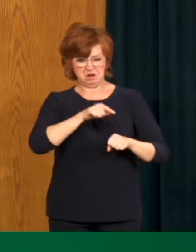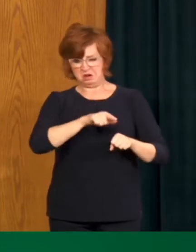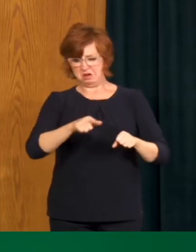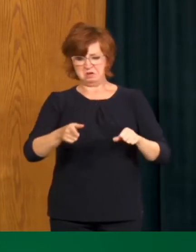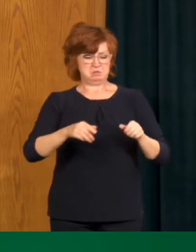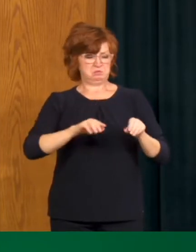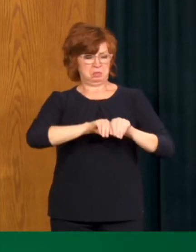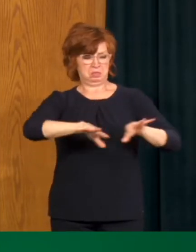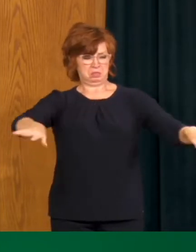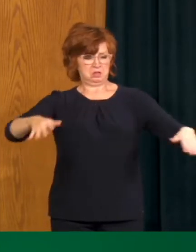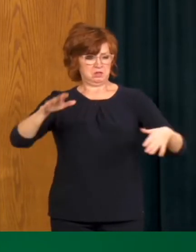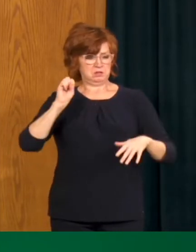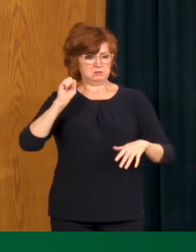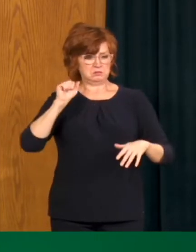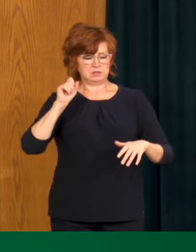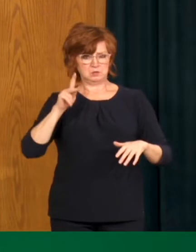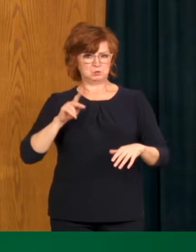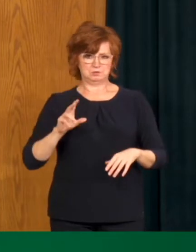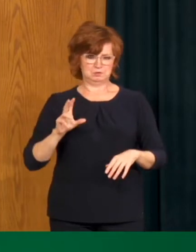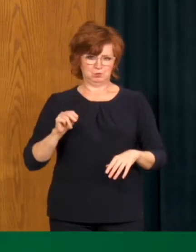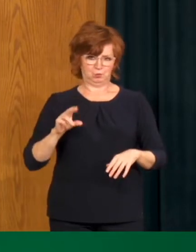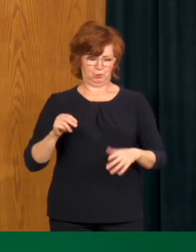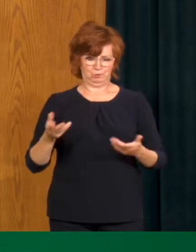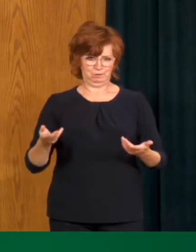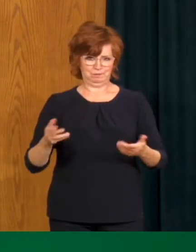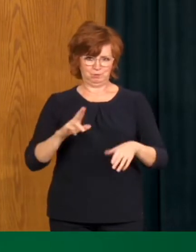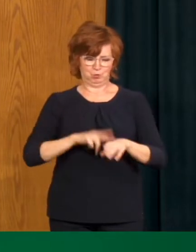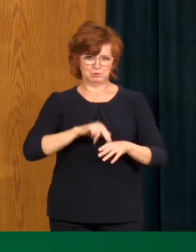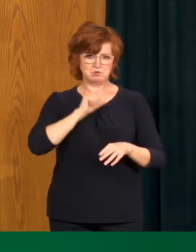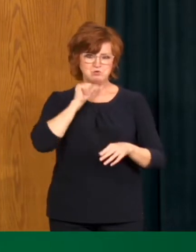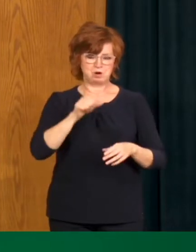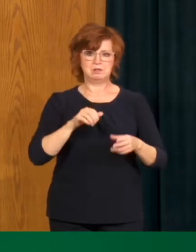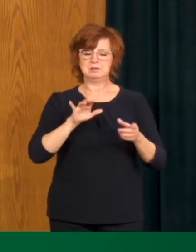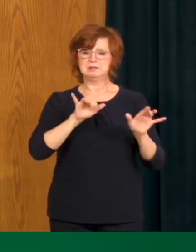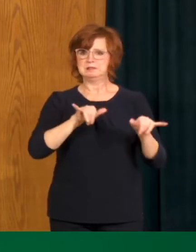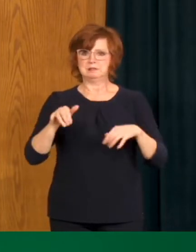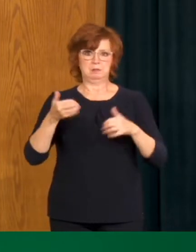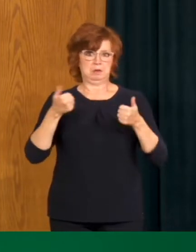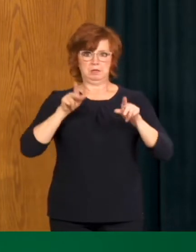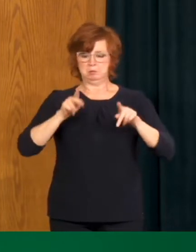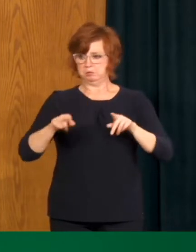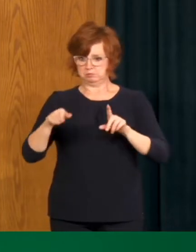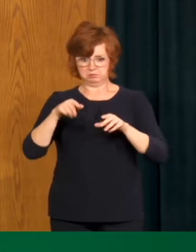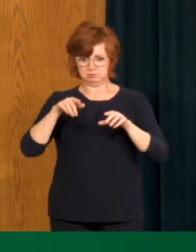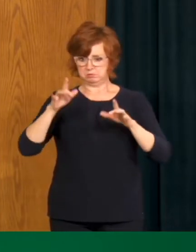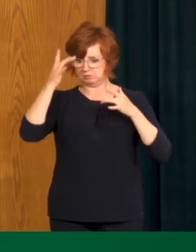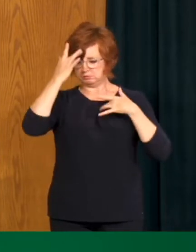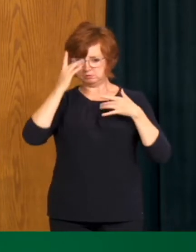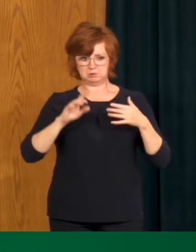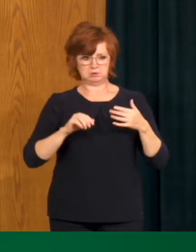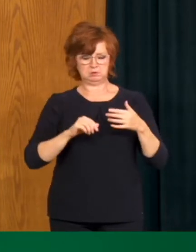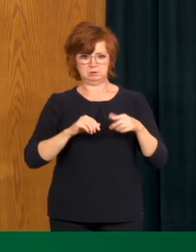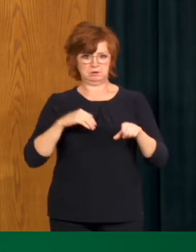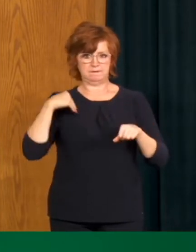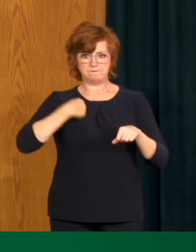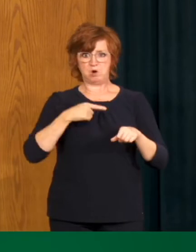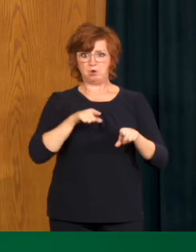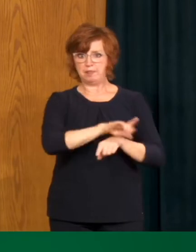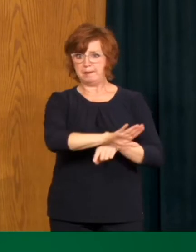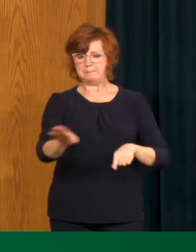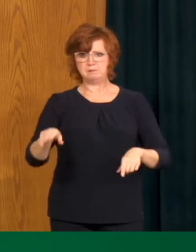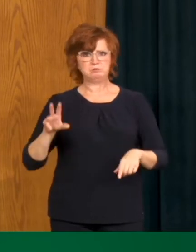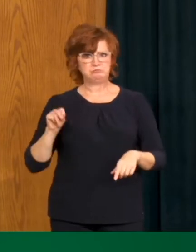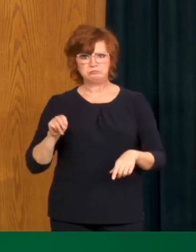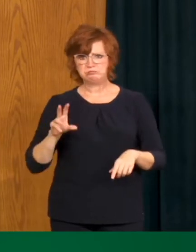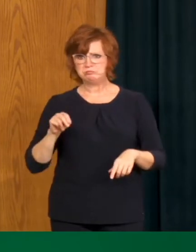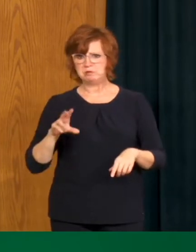do as individuals and as communities to prevent and mitigate the spread of this disease, and at no fault to themselves, because many of